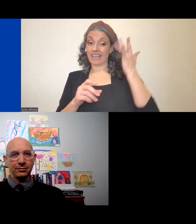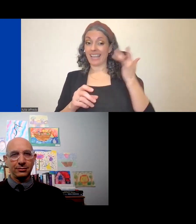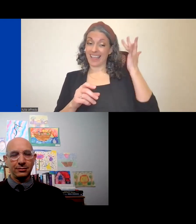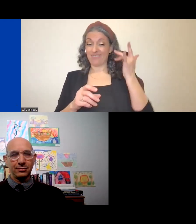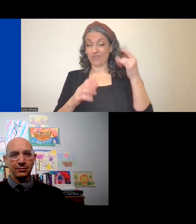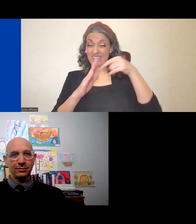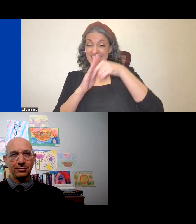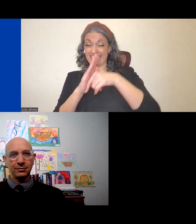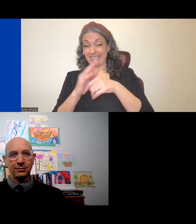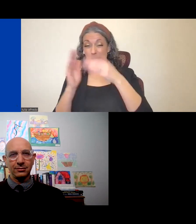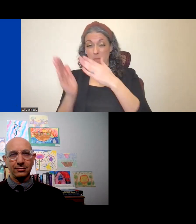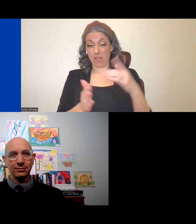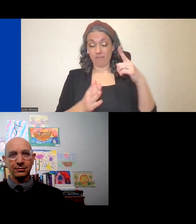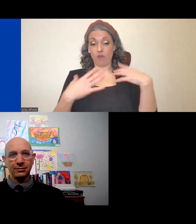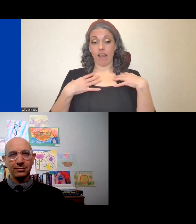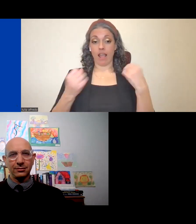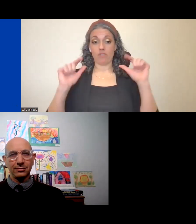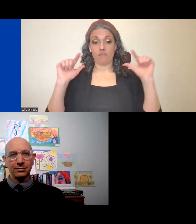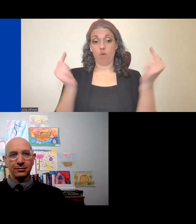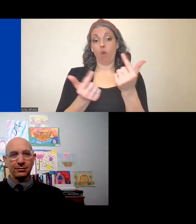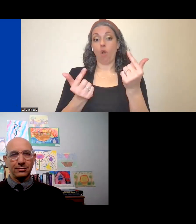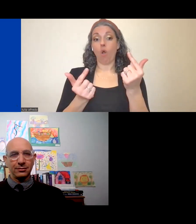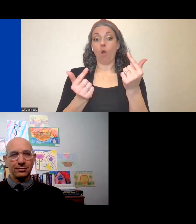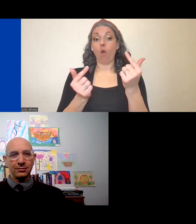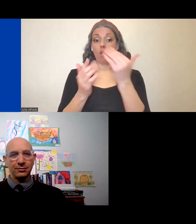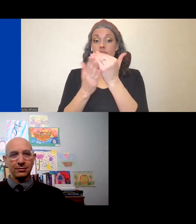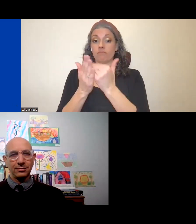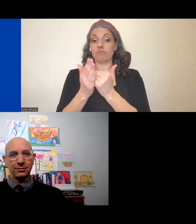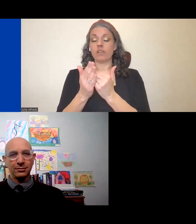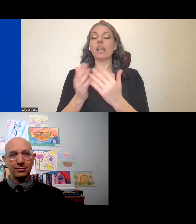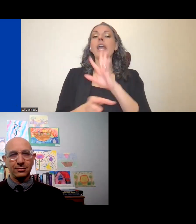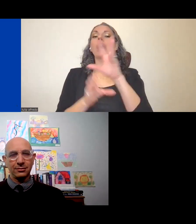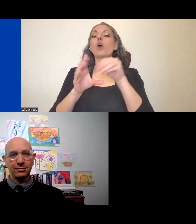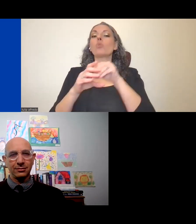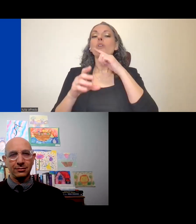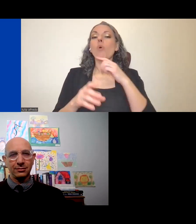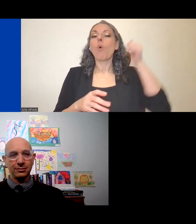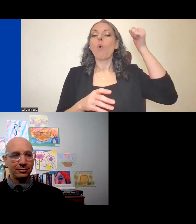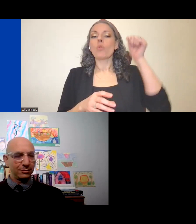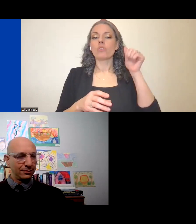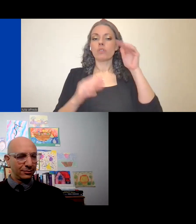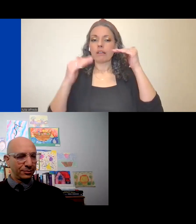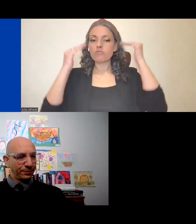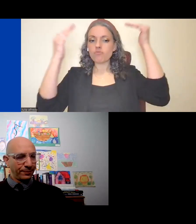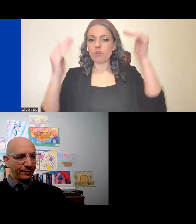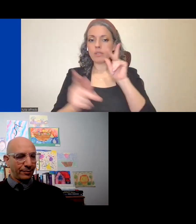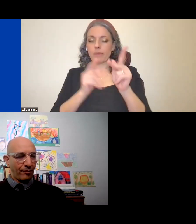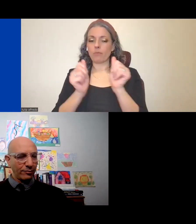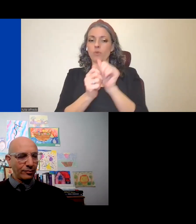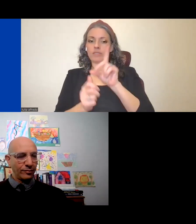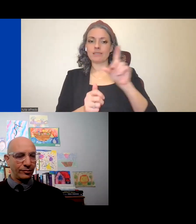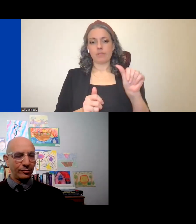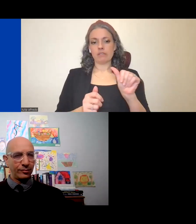comprehensive Health for All agenda, which includes older adults, people with disabilities, and family